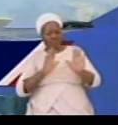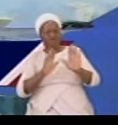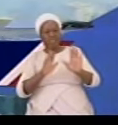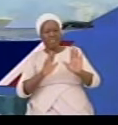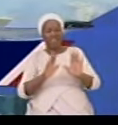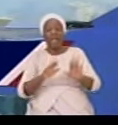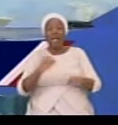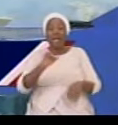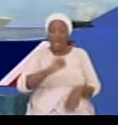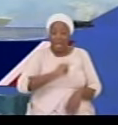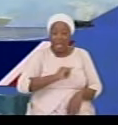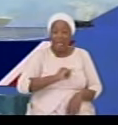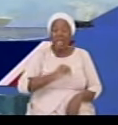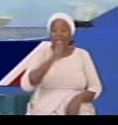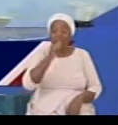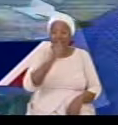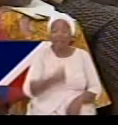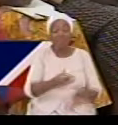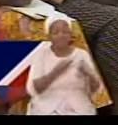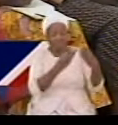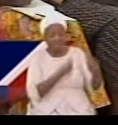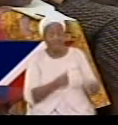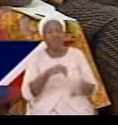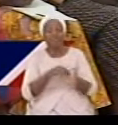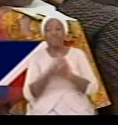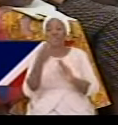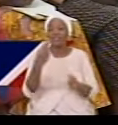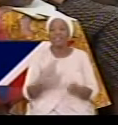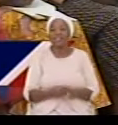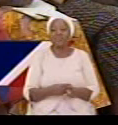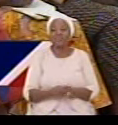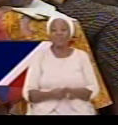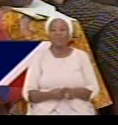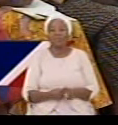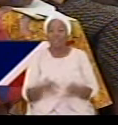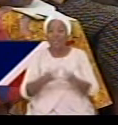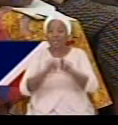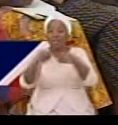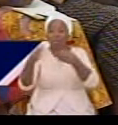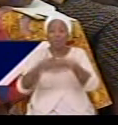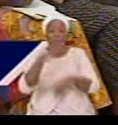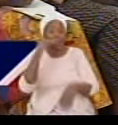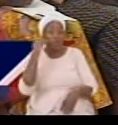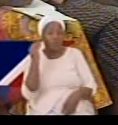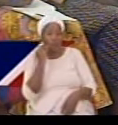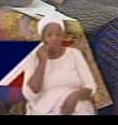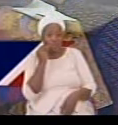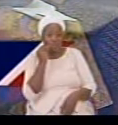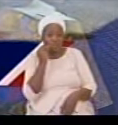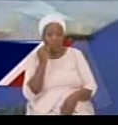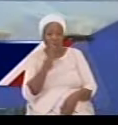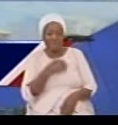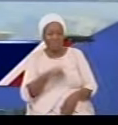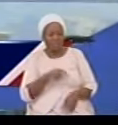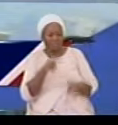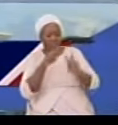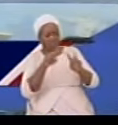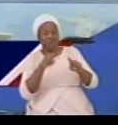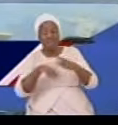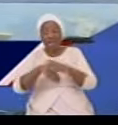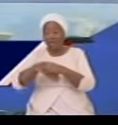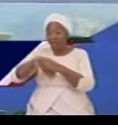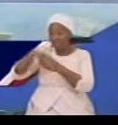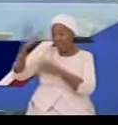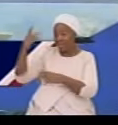fidgeting, I am settled. As you go back home and you look outside